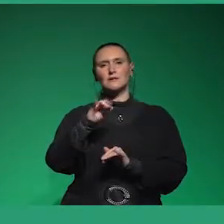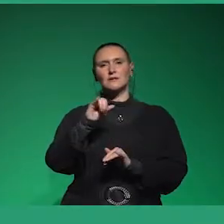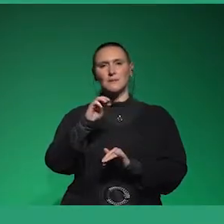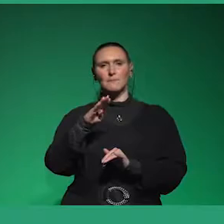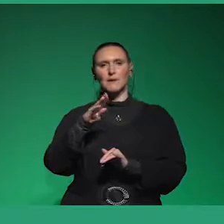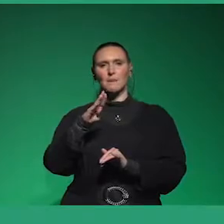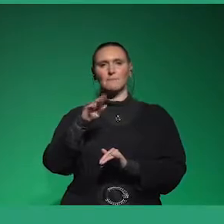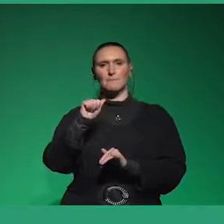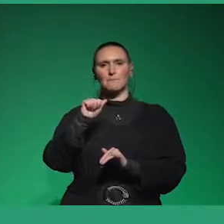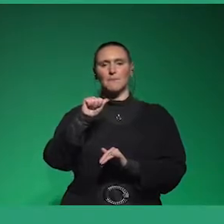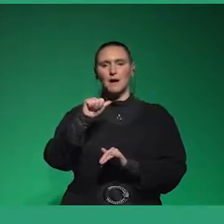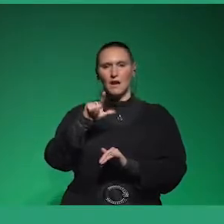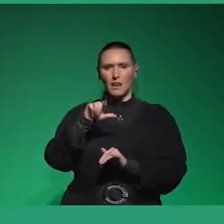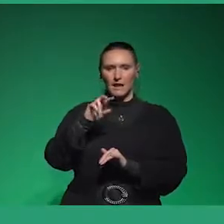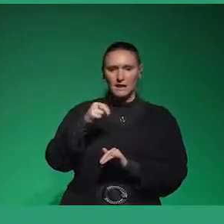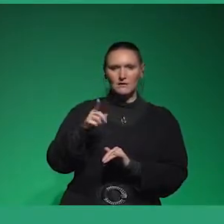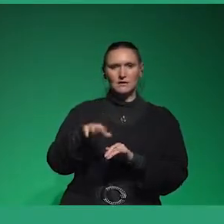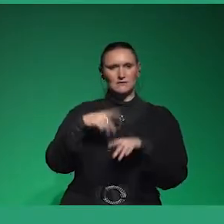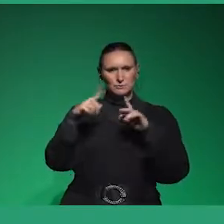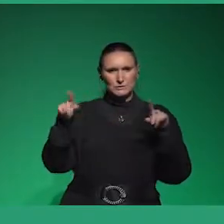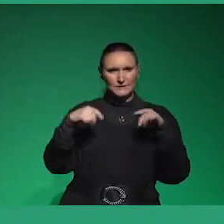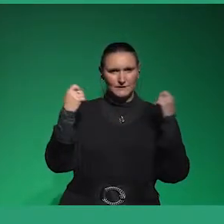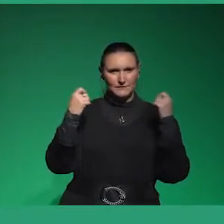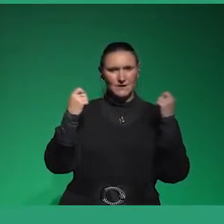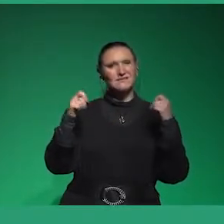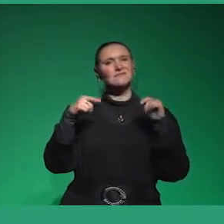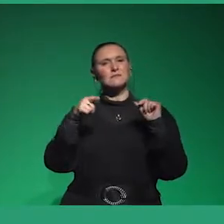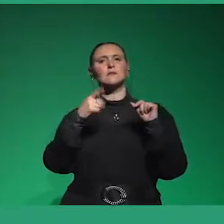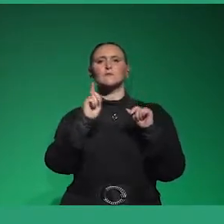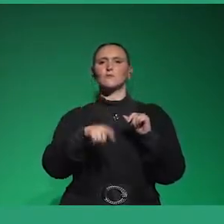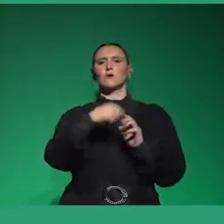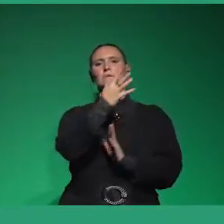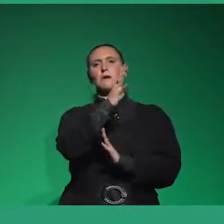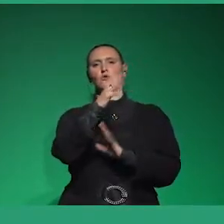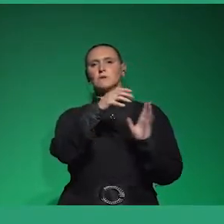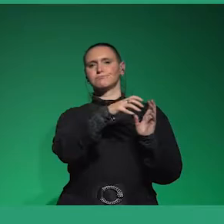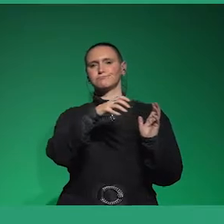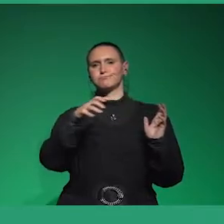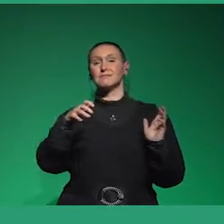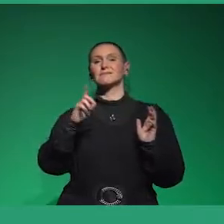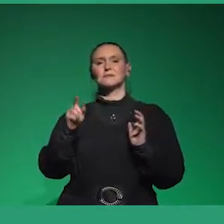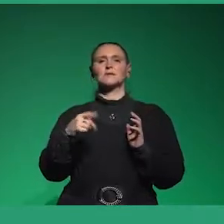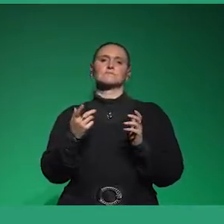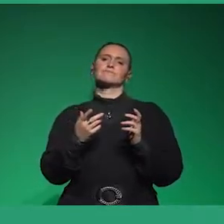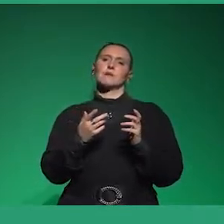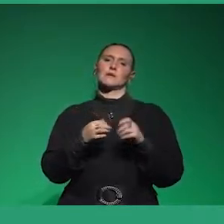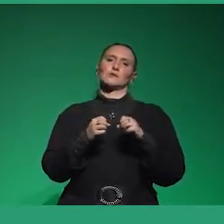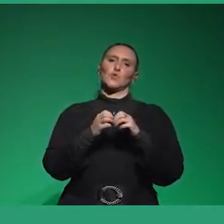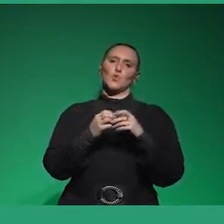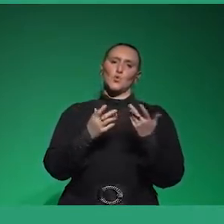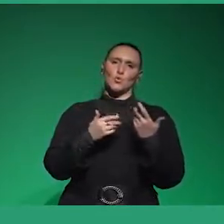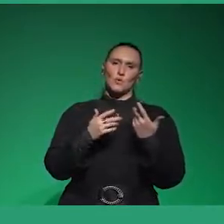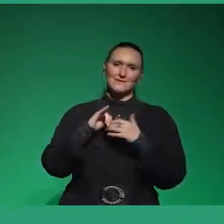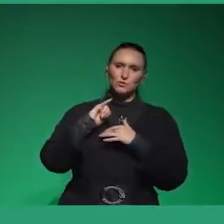Bank, ecotourism, the establishment of a coffee plantation pilot project, and the establishment of a cultural